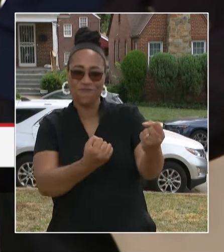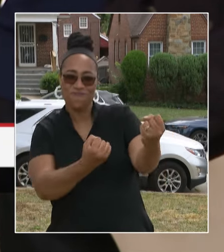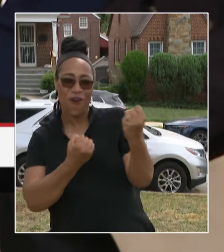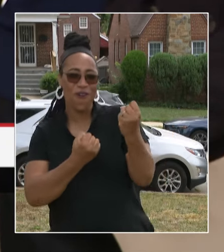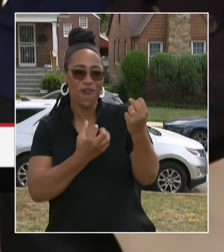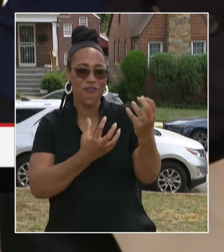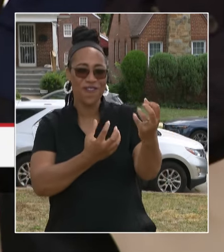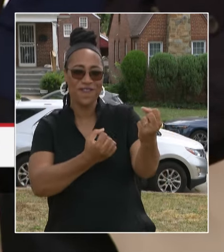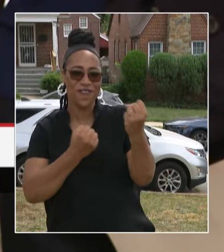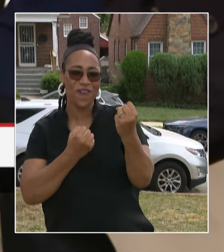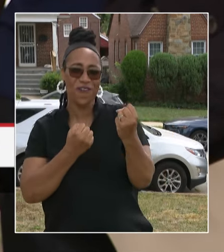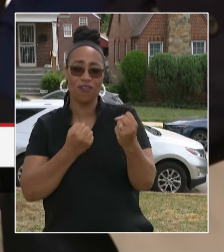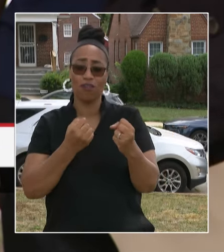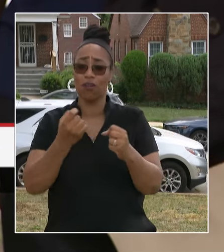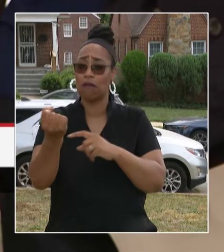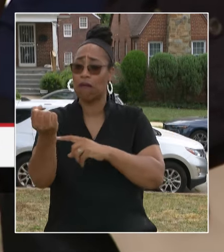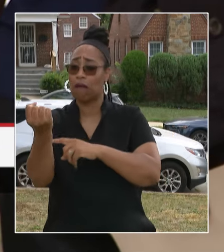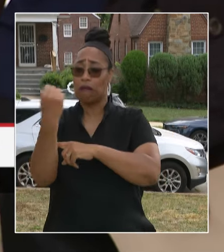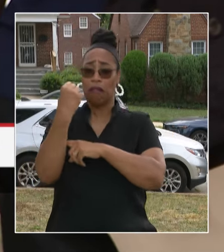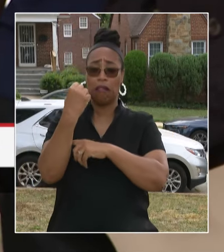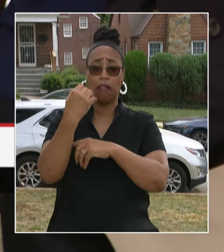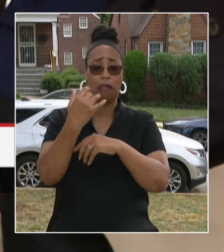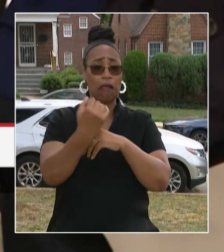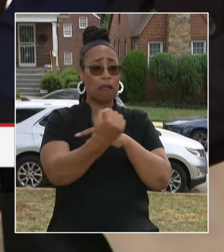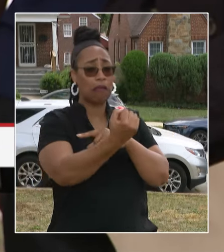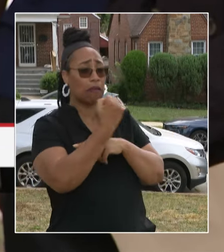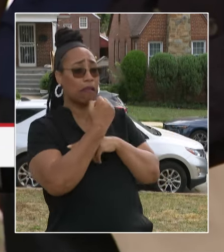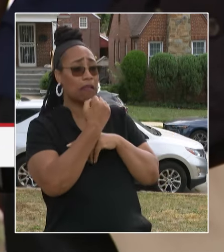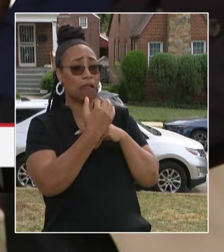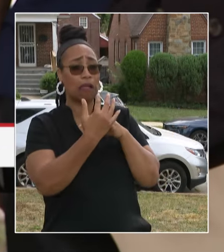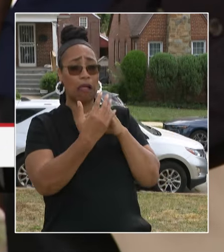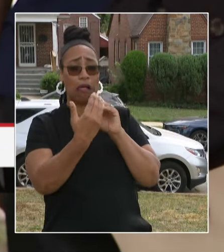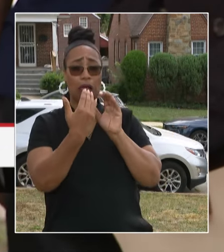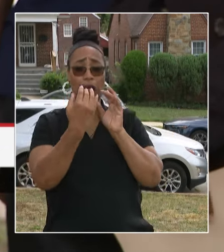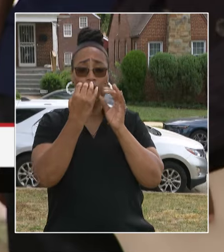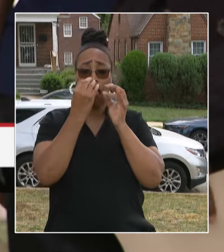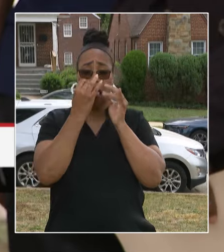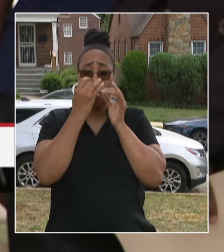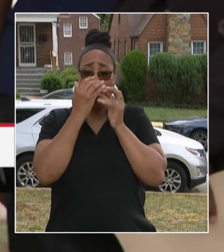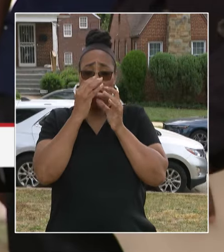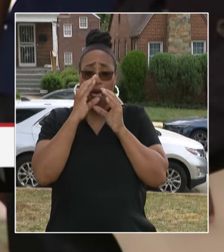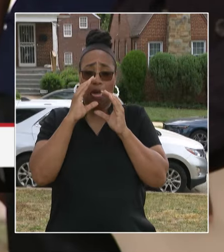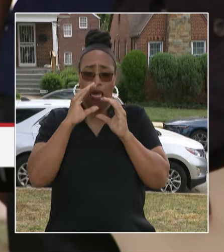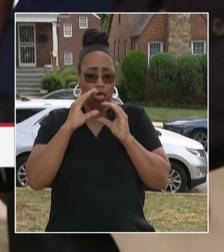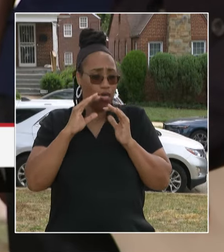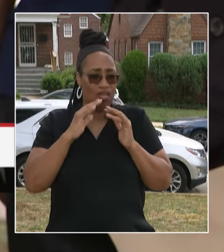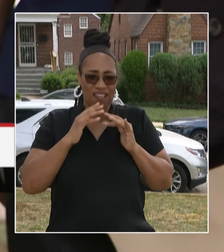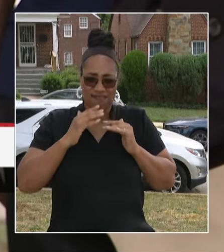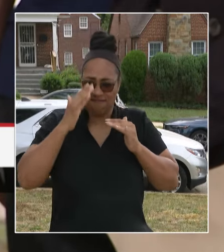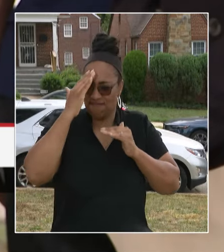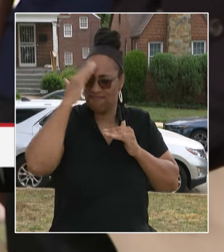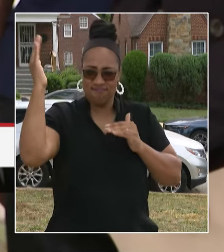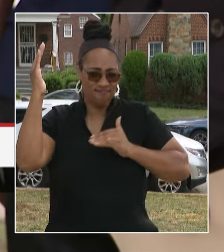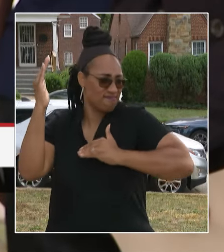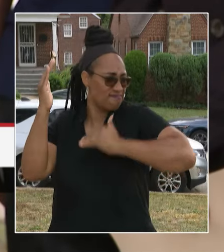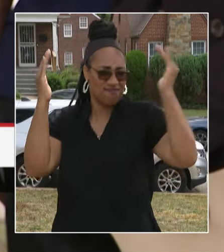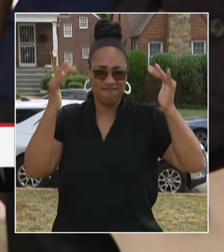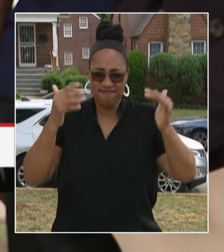by intimidation, because we know our inaction and inertia will be the inheritance of the next